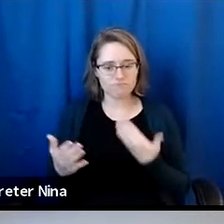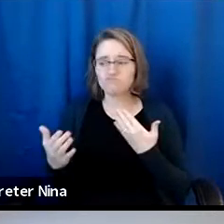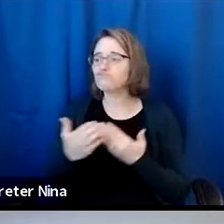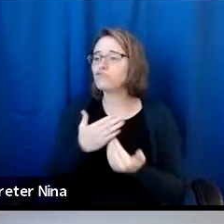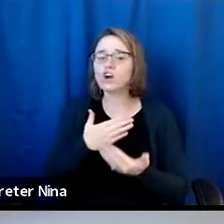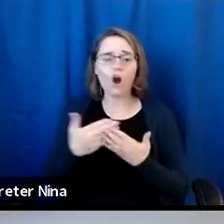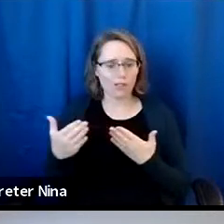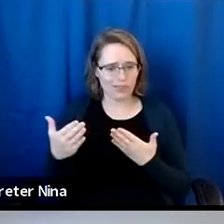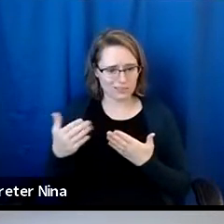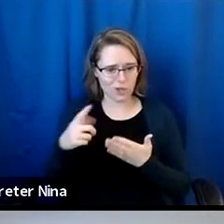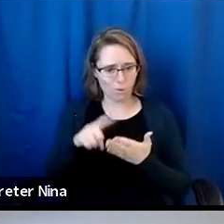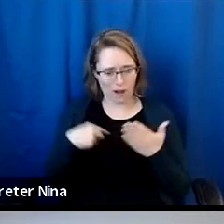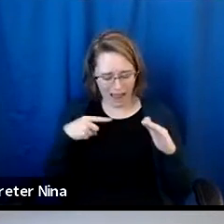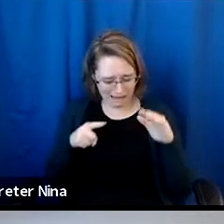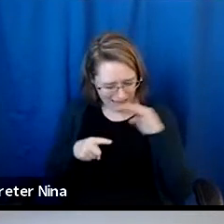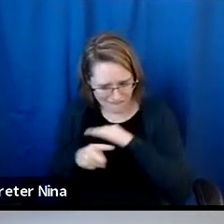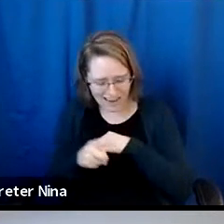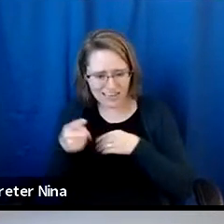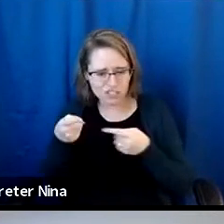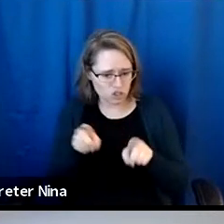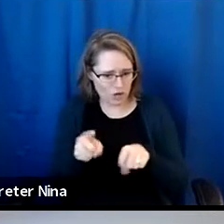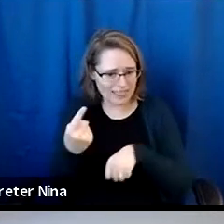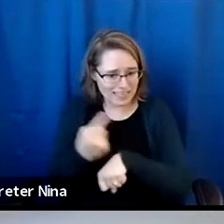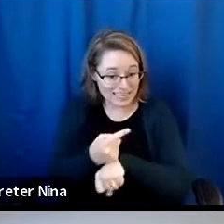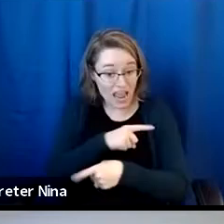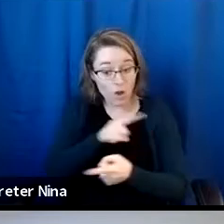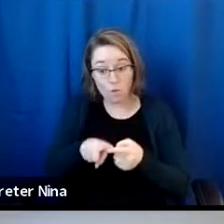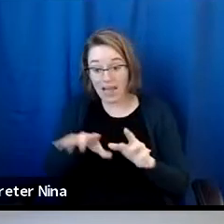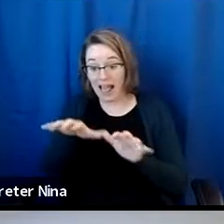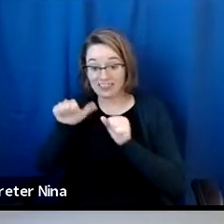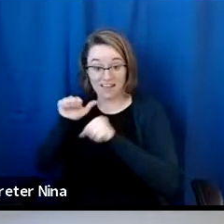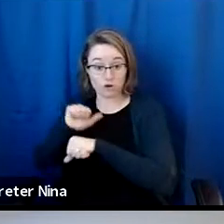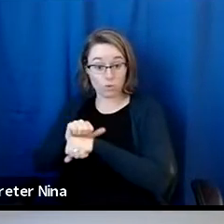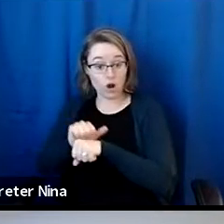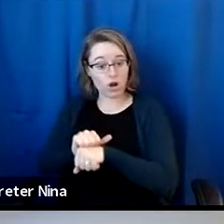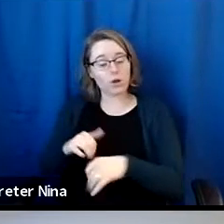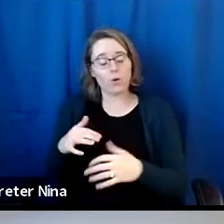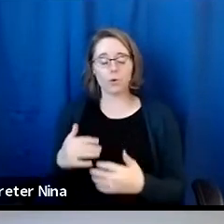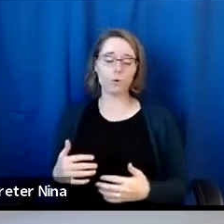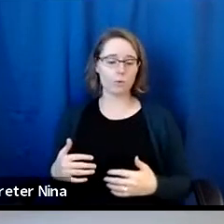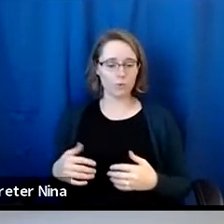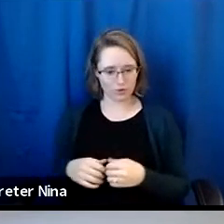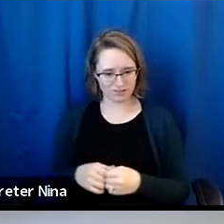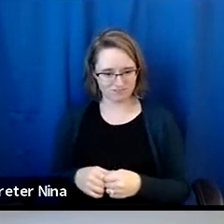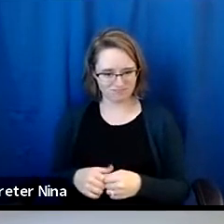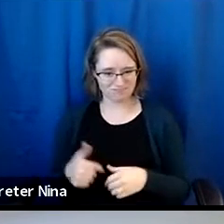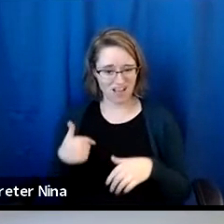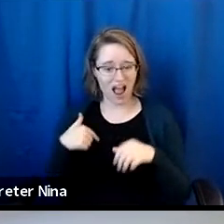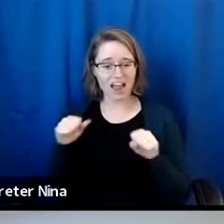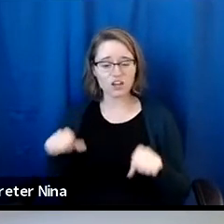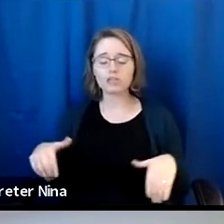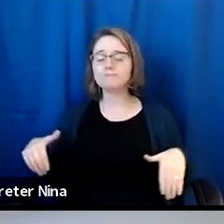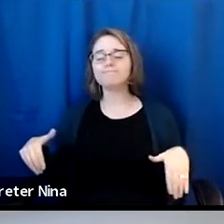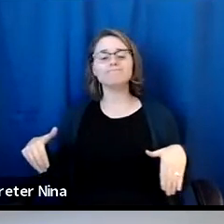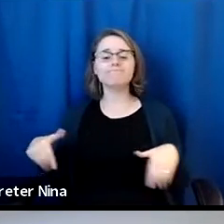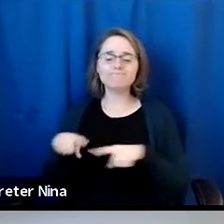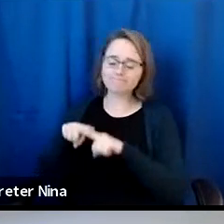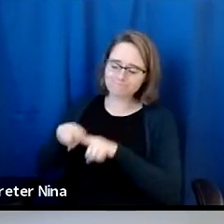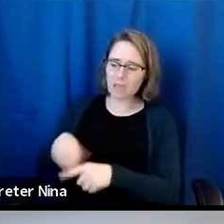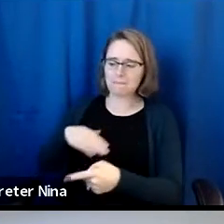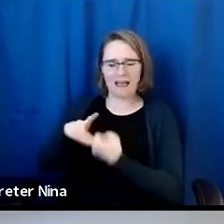as to what I had to navigate during the day, when I left work, I could lean back and fall on